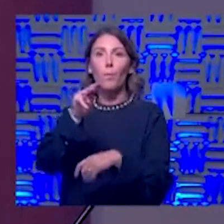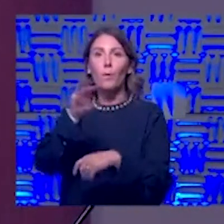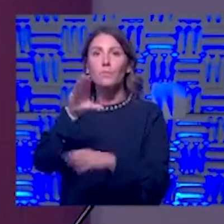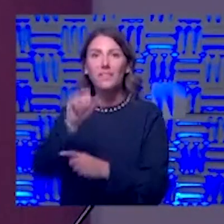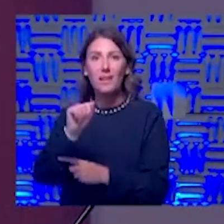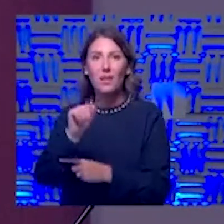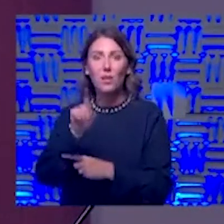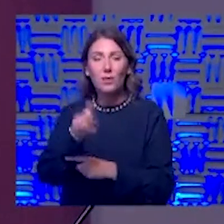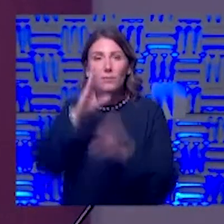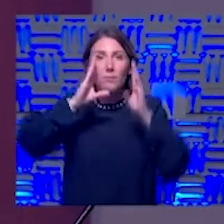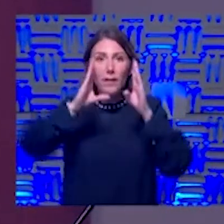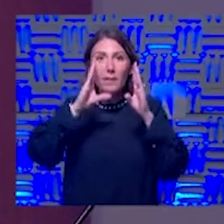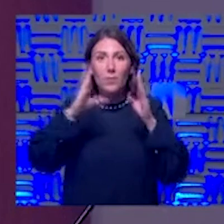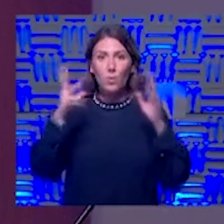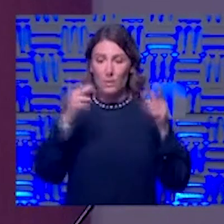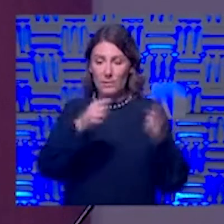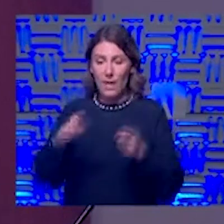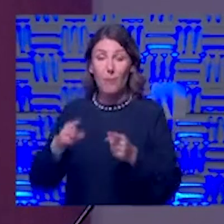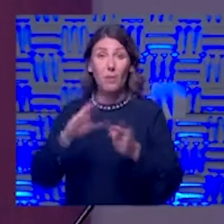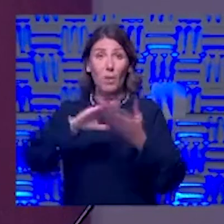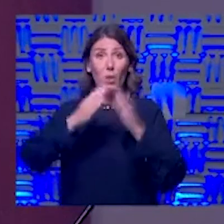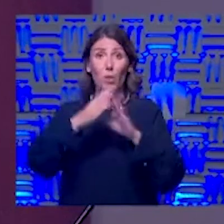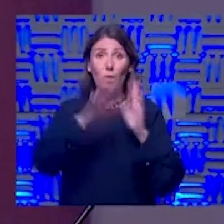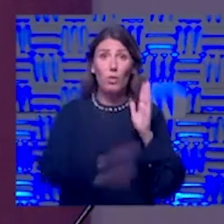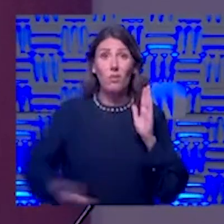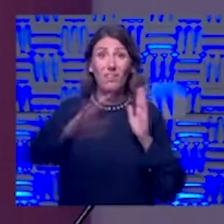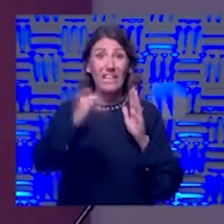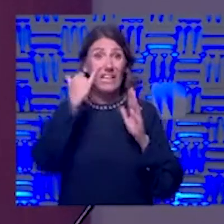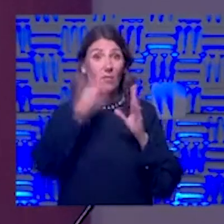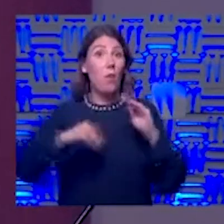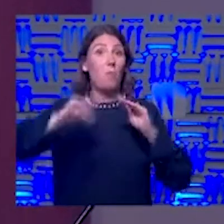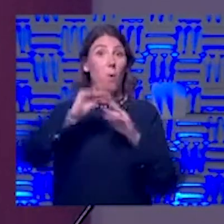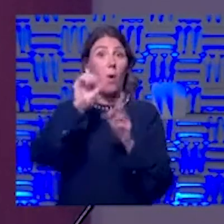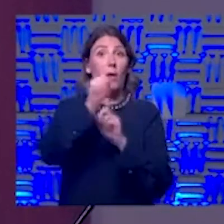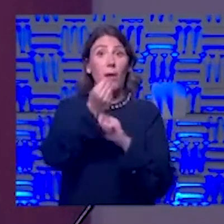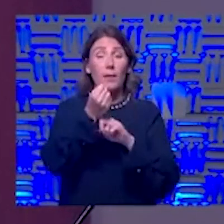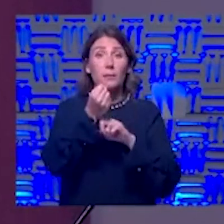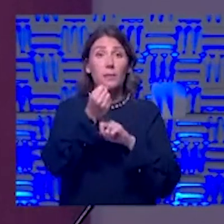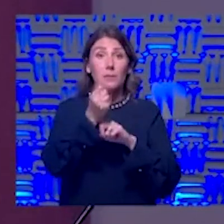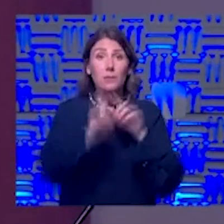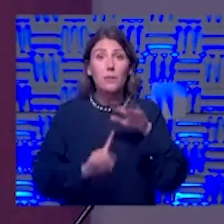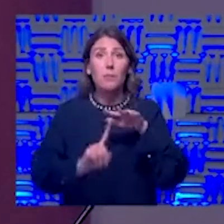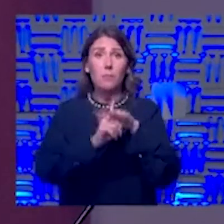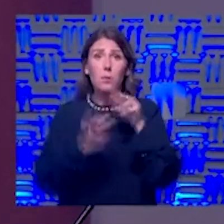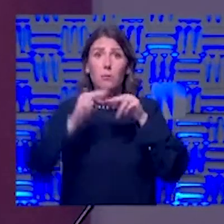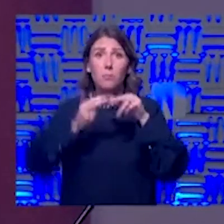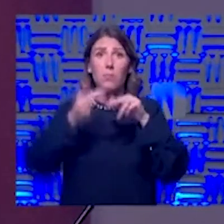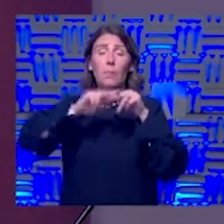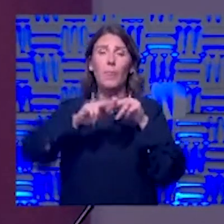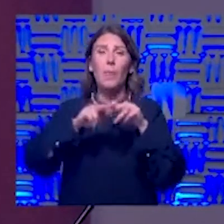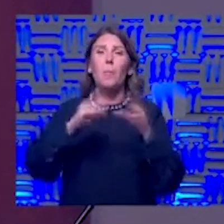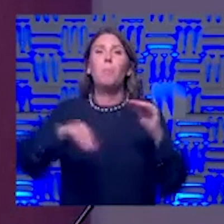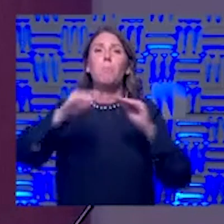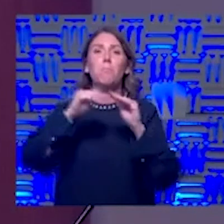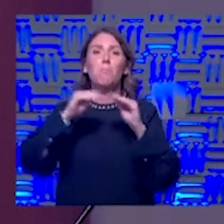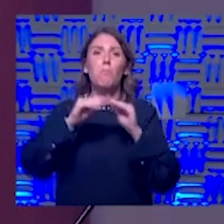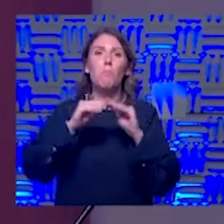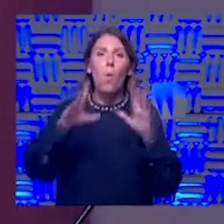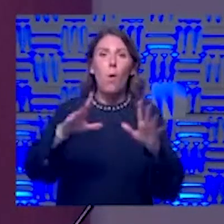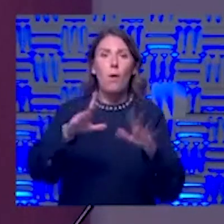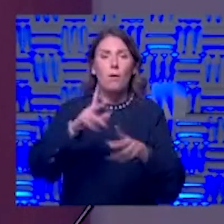sort of pay attention to what's happening in the community around you. And if there are more cases, then you need to be more aggressive with the measures you're taking to